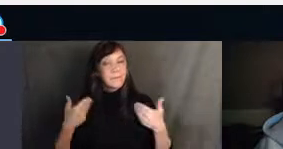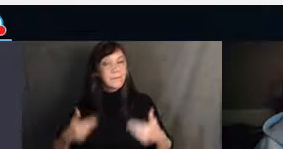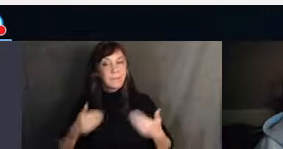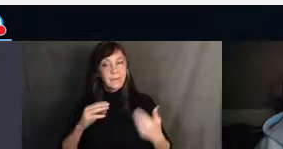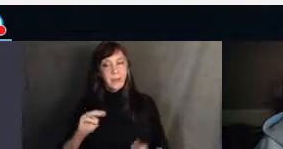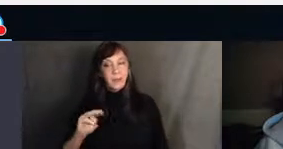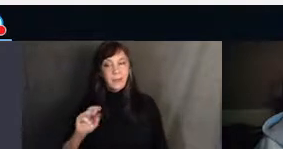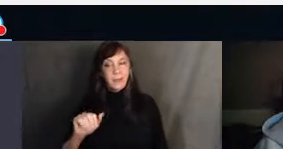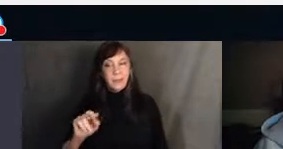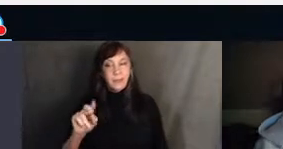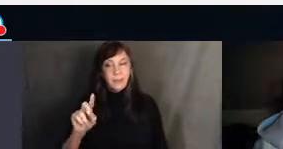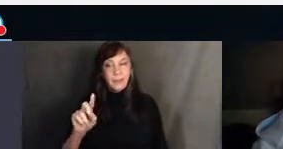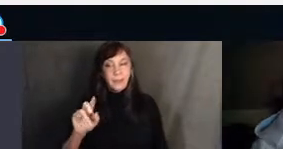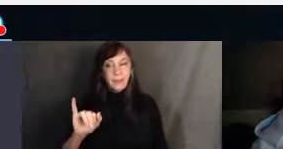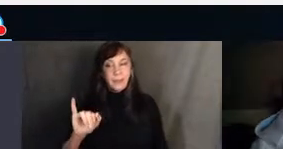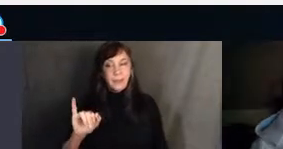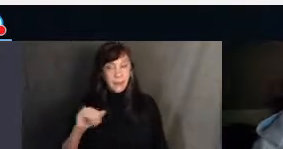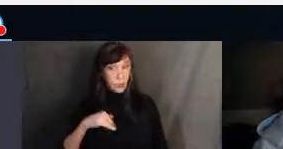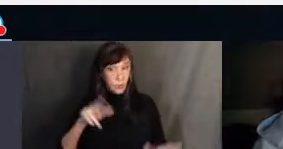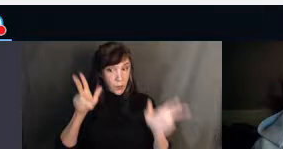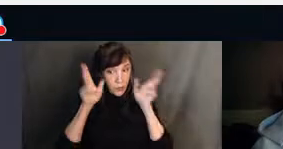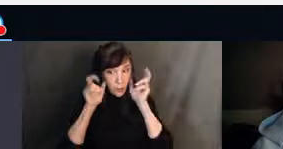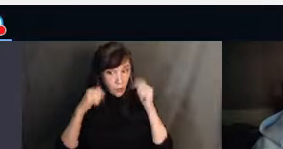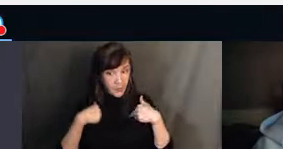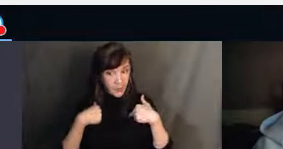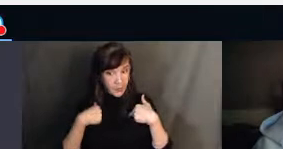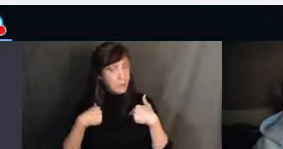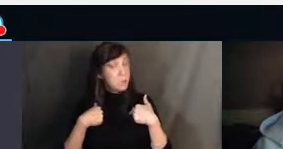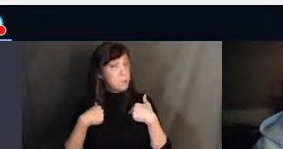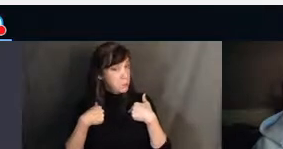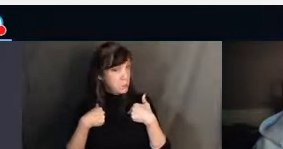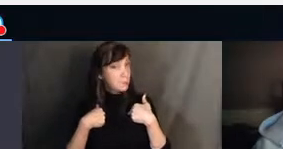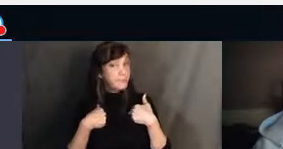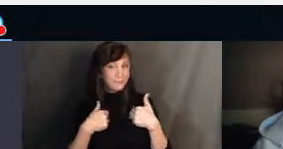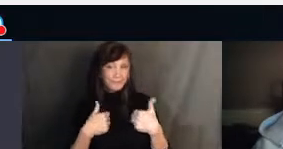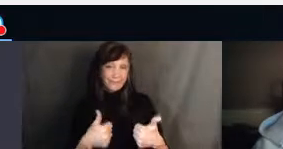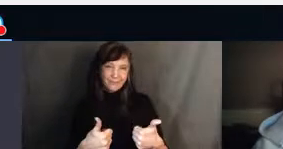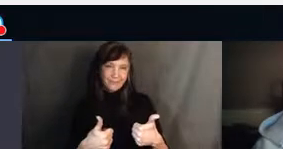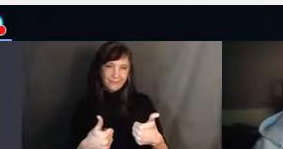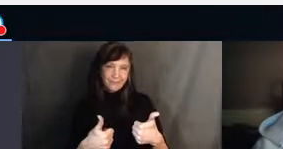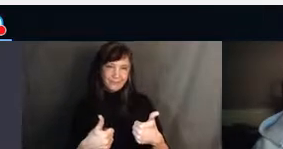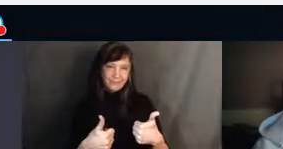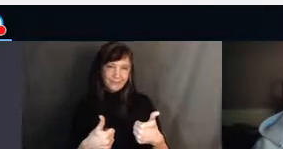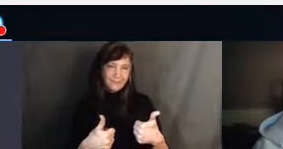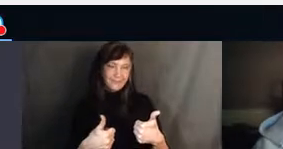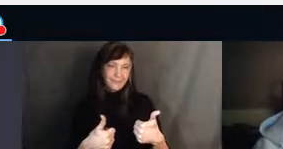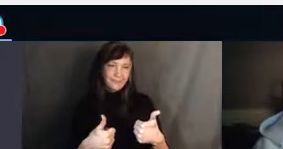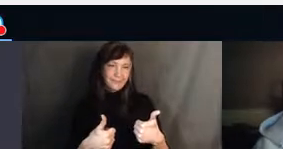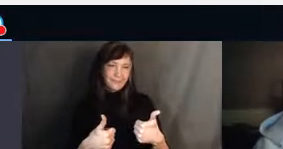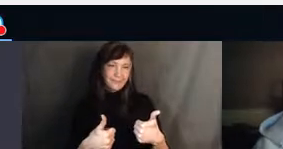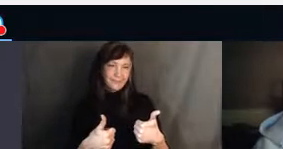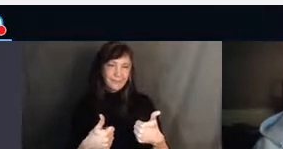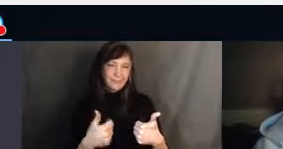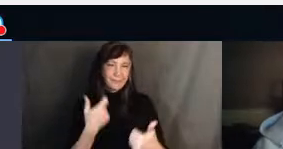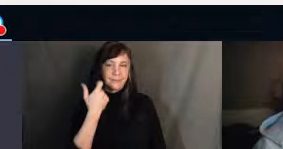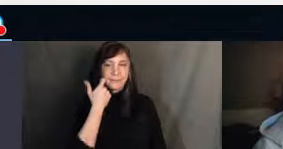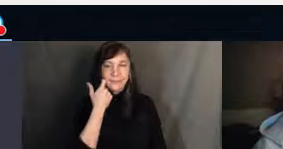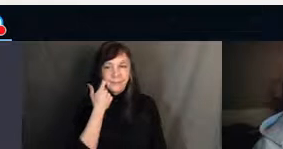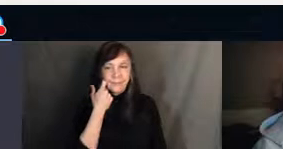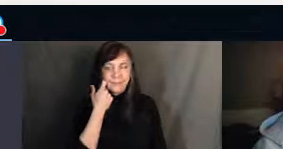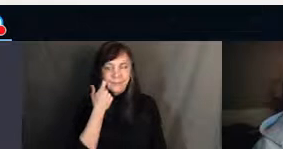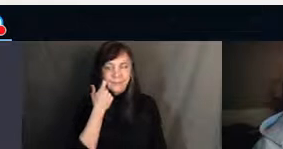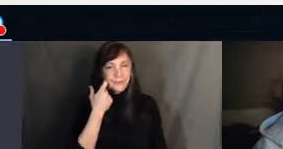Hi, this is Mandy Temple. Can everyone hear me? Mm-hmm. Great. So recently,